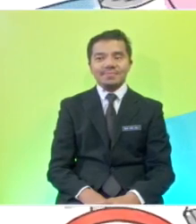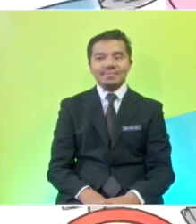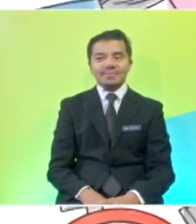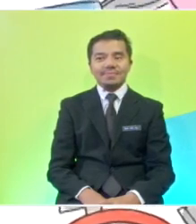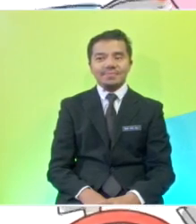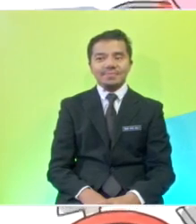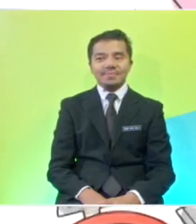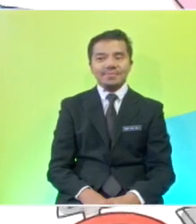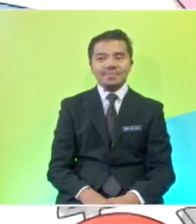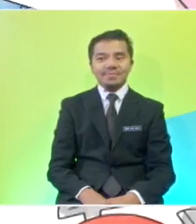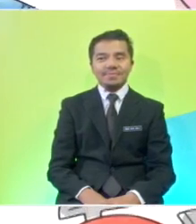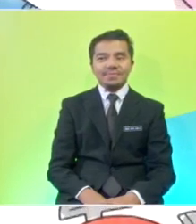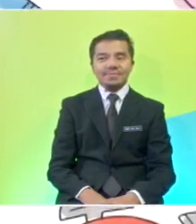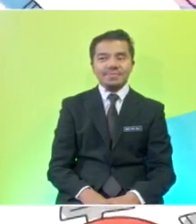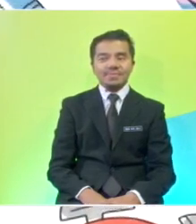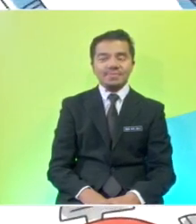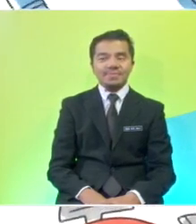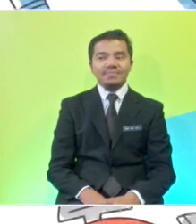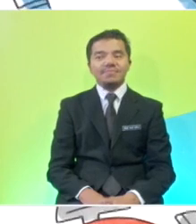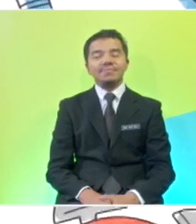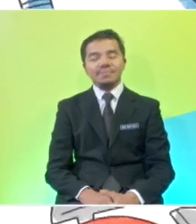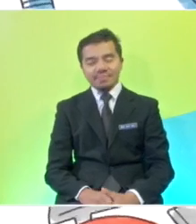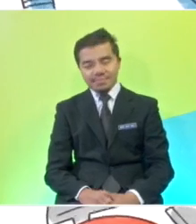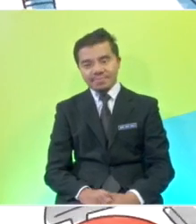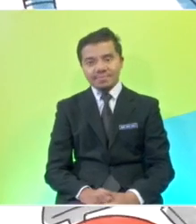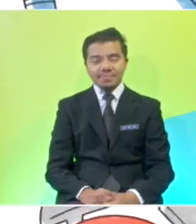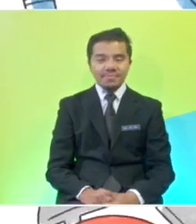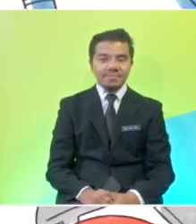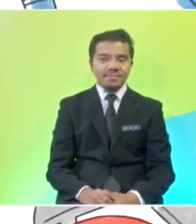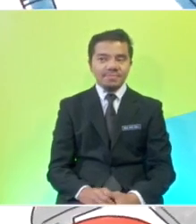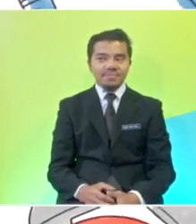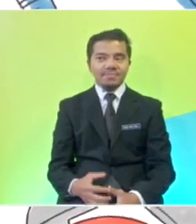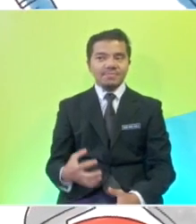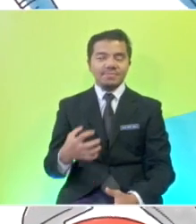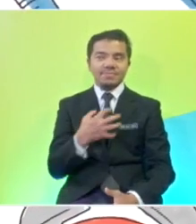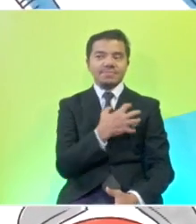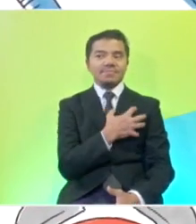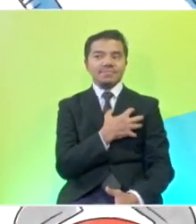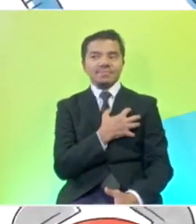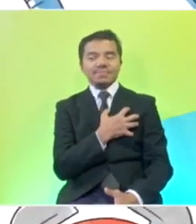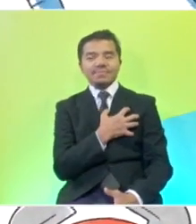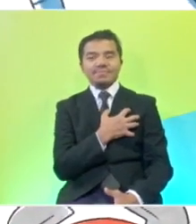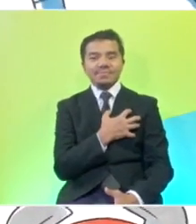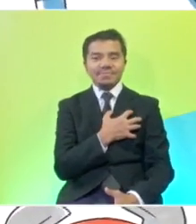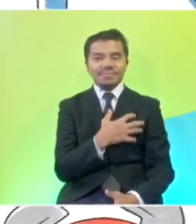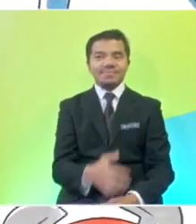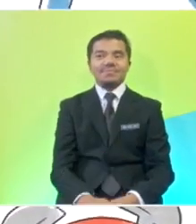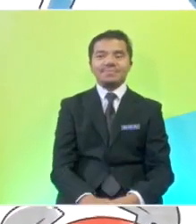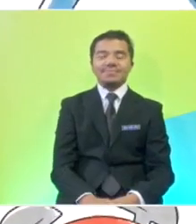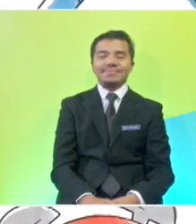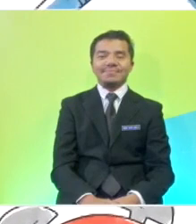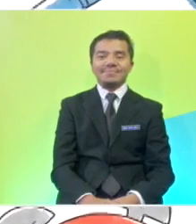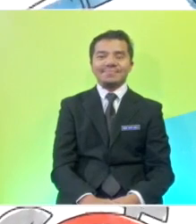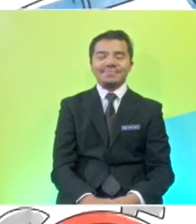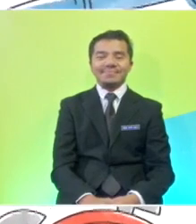Blood circulations. Blood circulation. Well done. Yeah, we can't control this. You cannot control blood circulation. Very good,